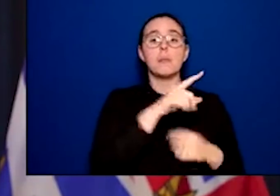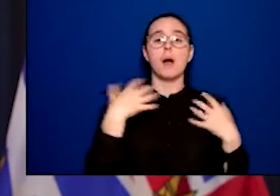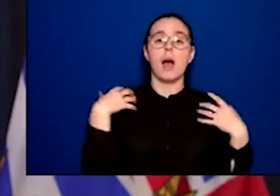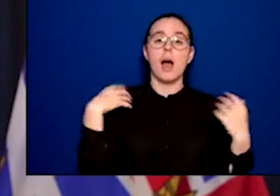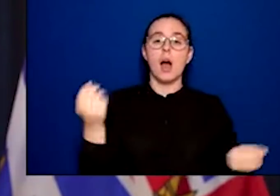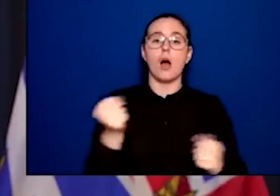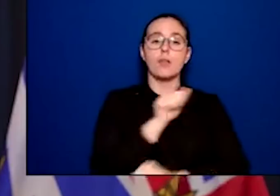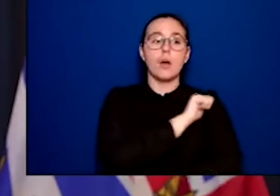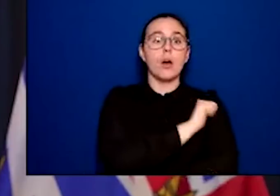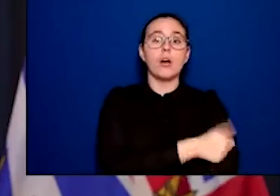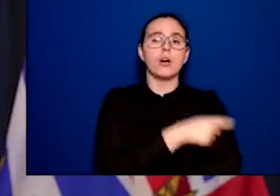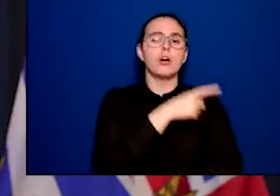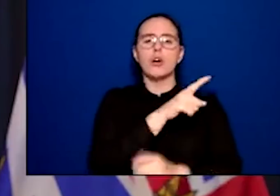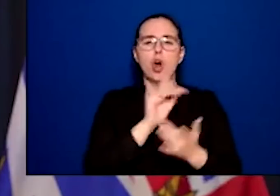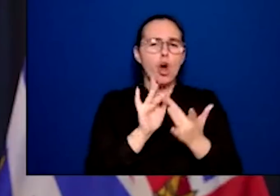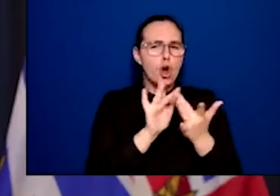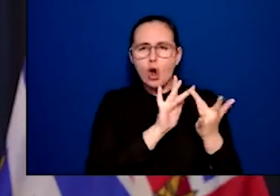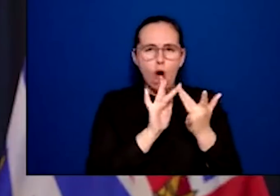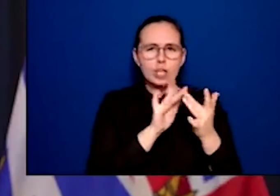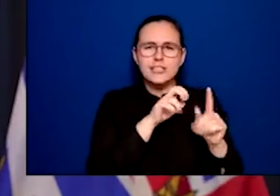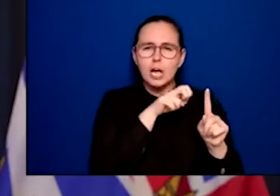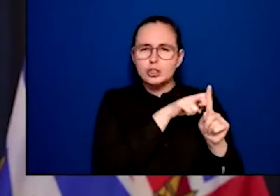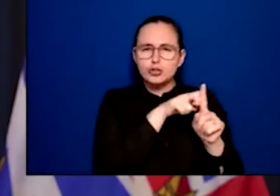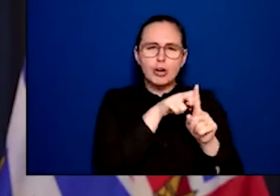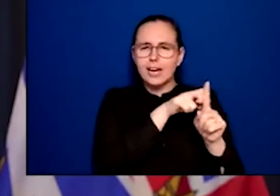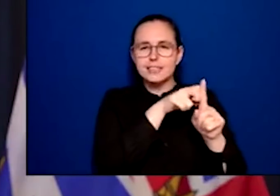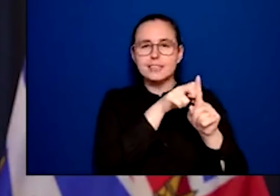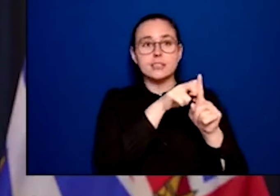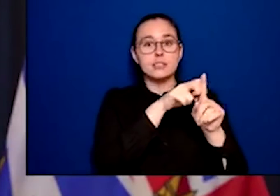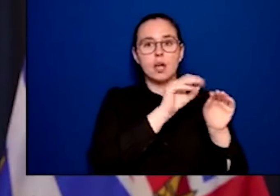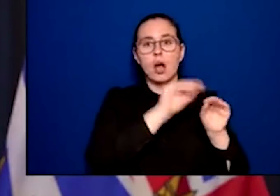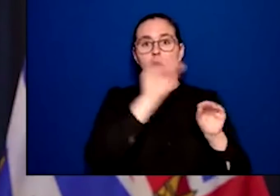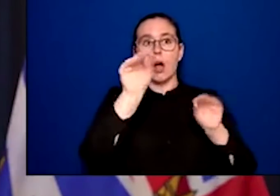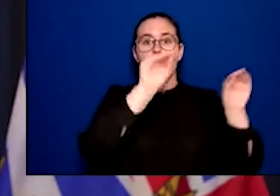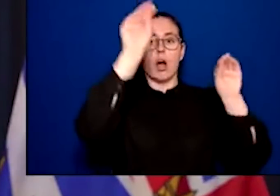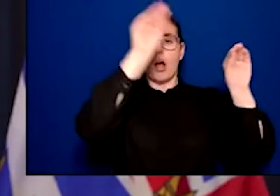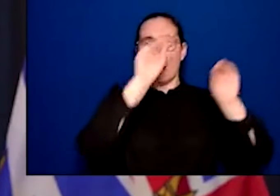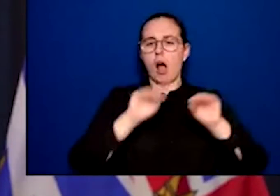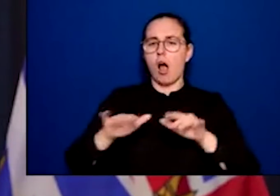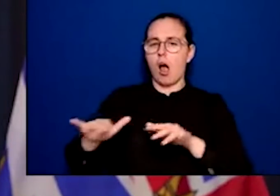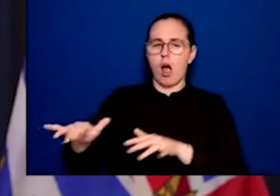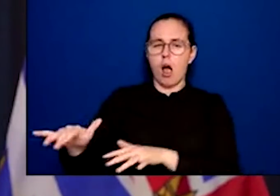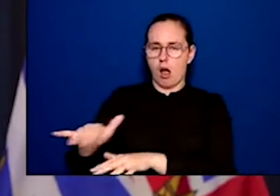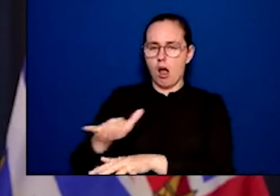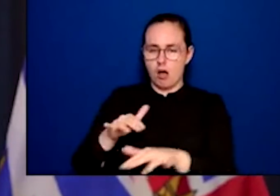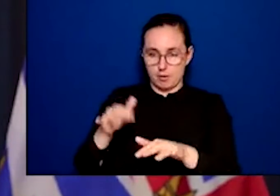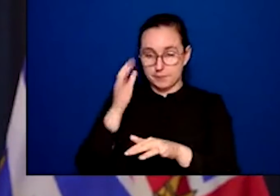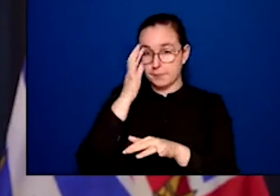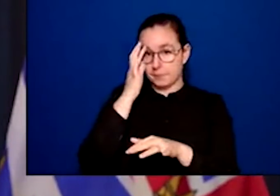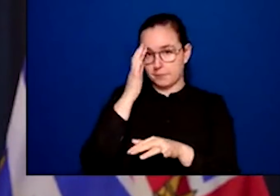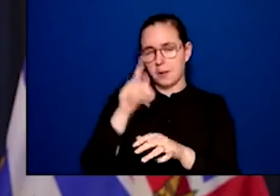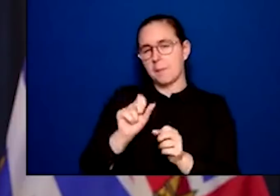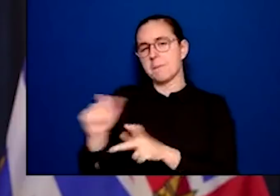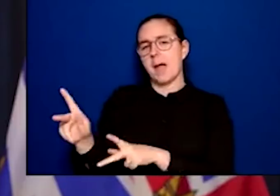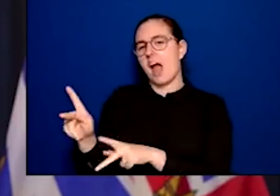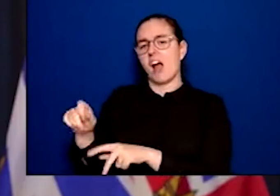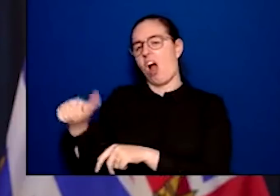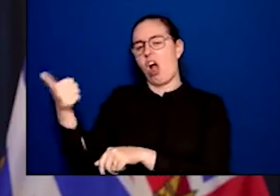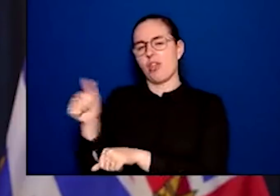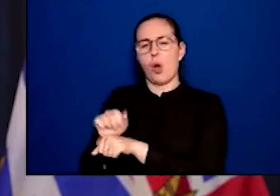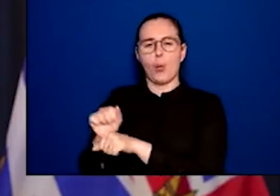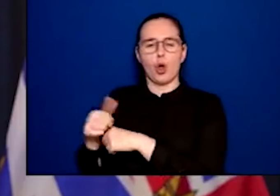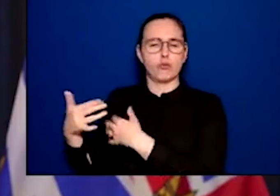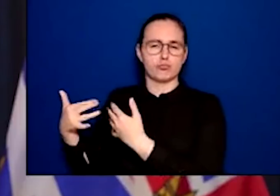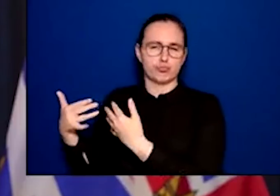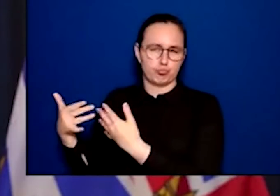health efforts, while others returned to their base positions, including acute care and others other areas that needed support in the